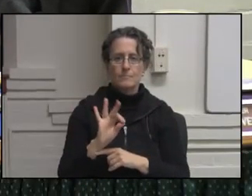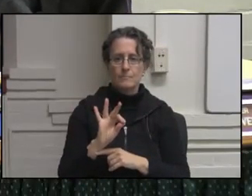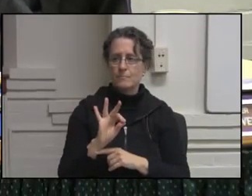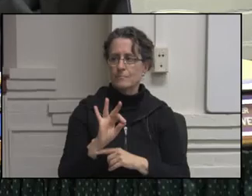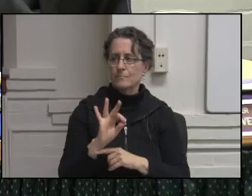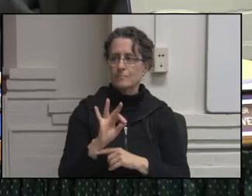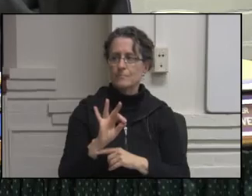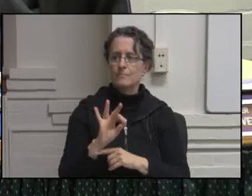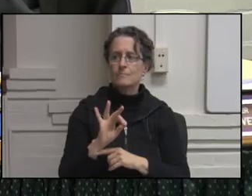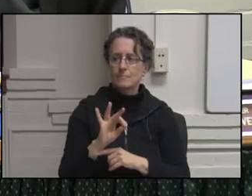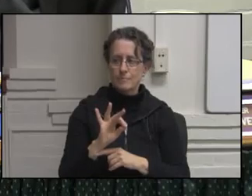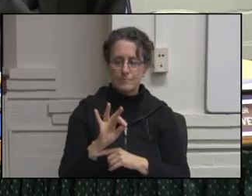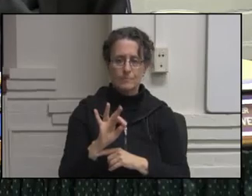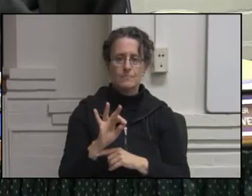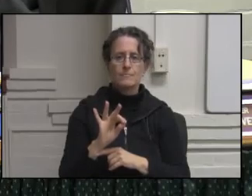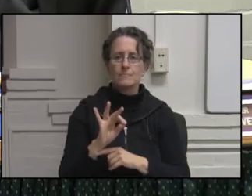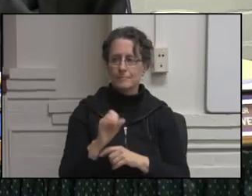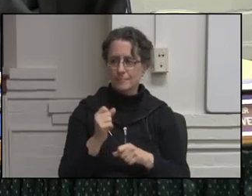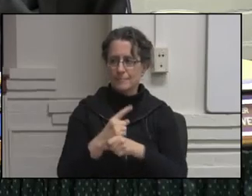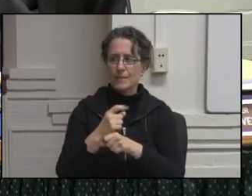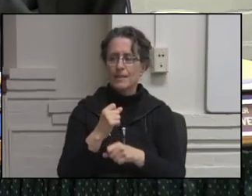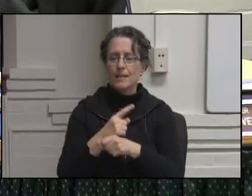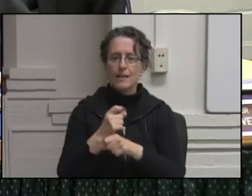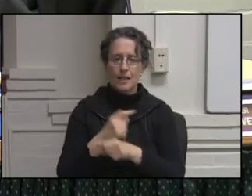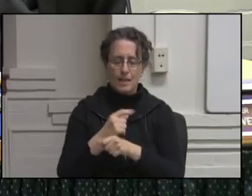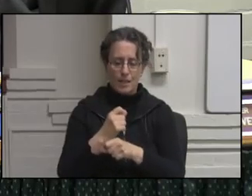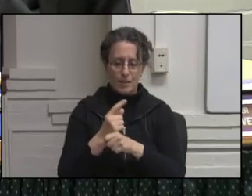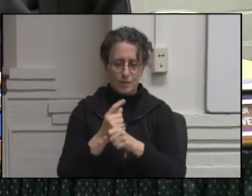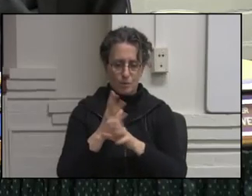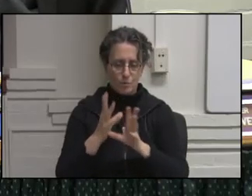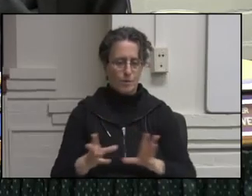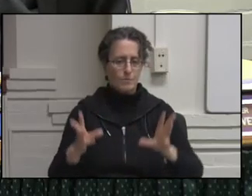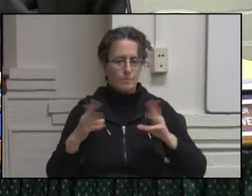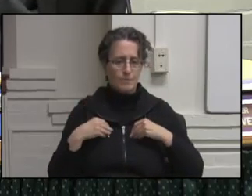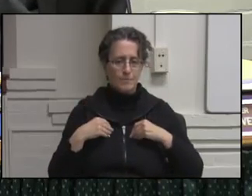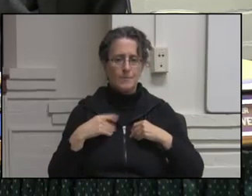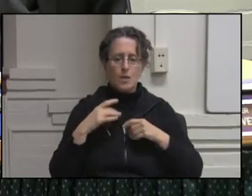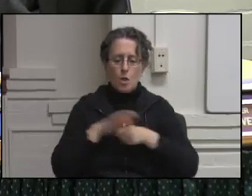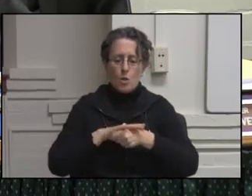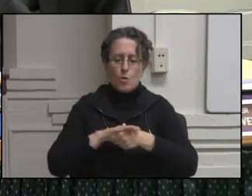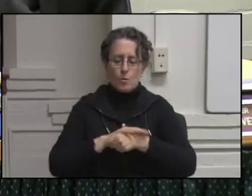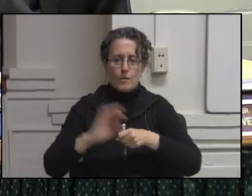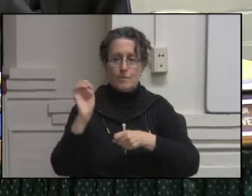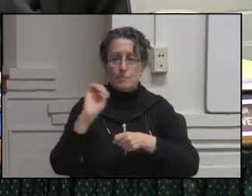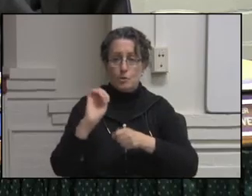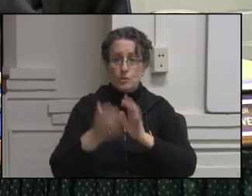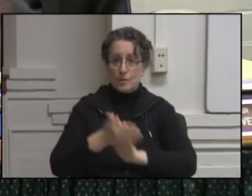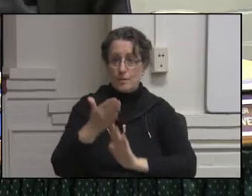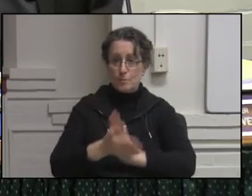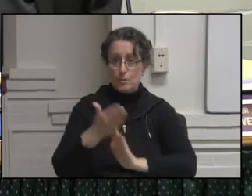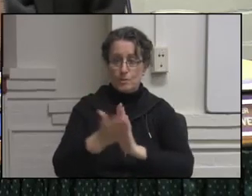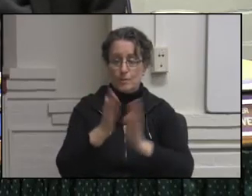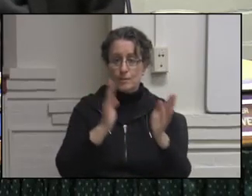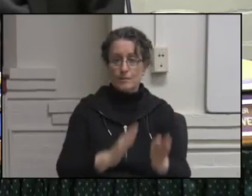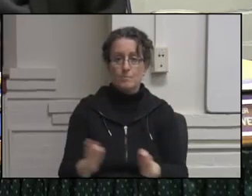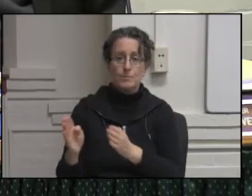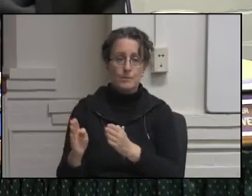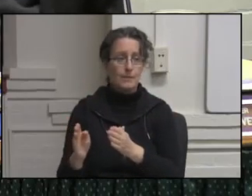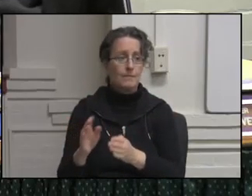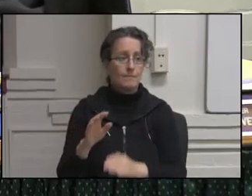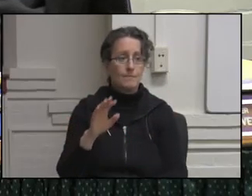business, which is the annual readoption of the local emergency operations plan. And we